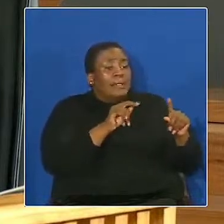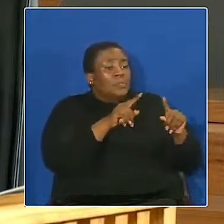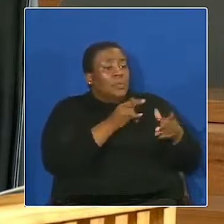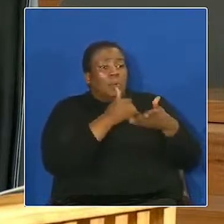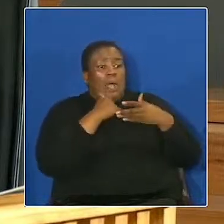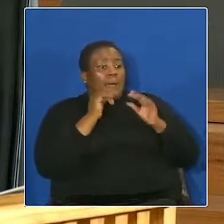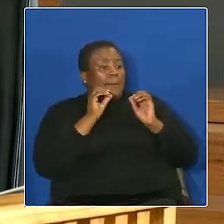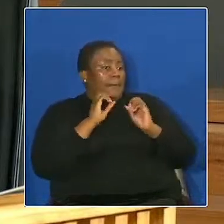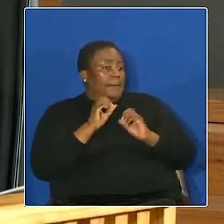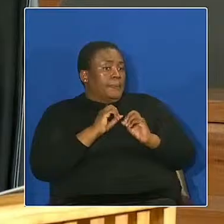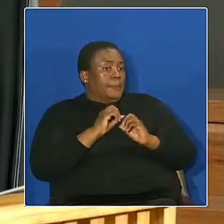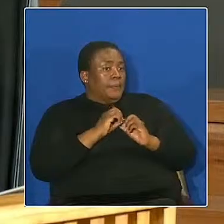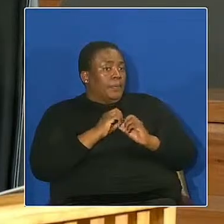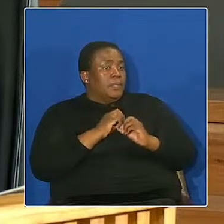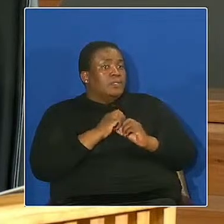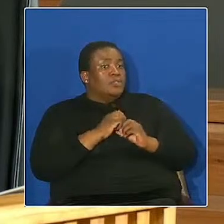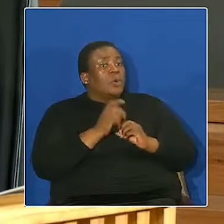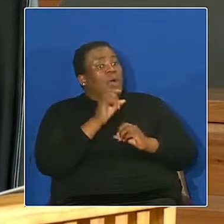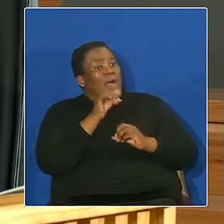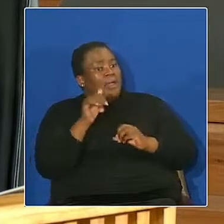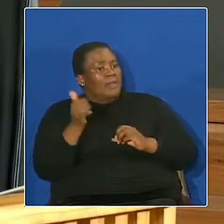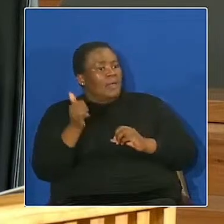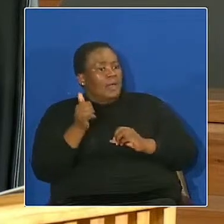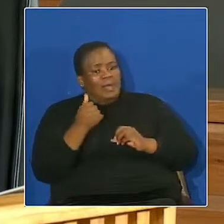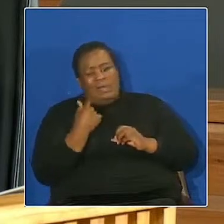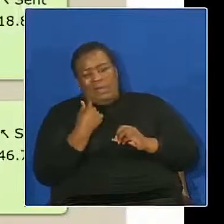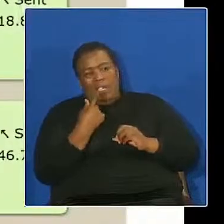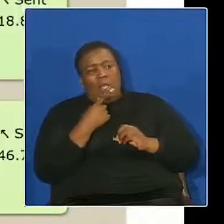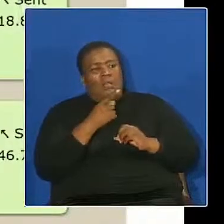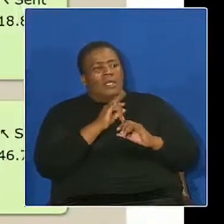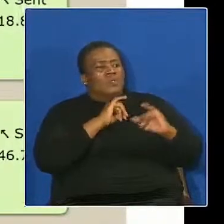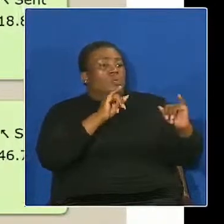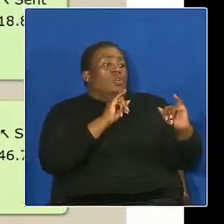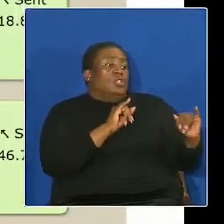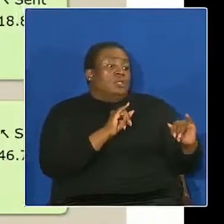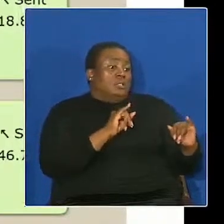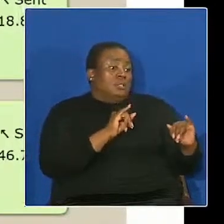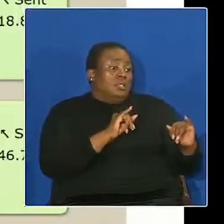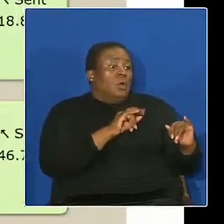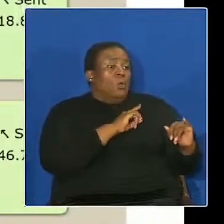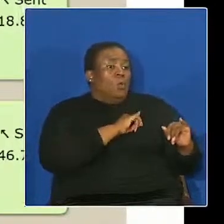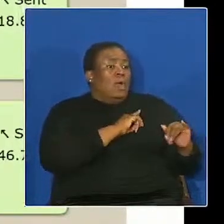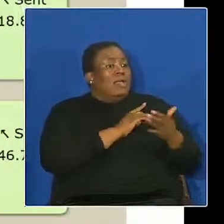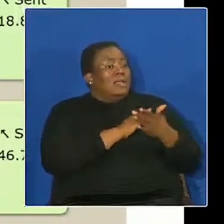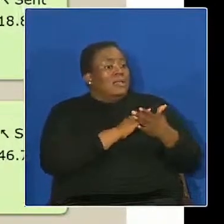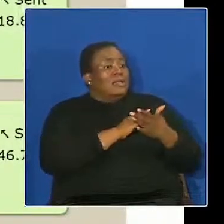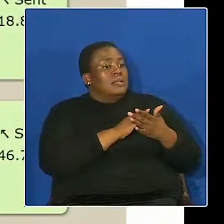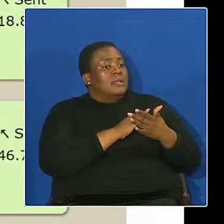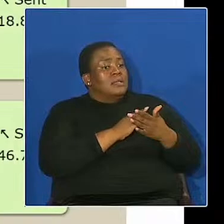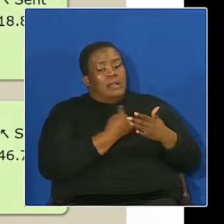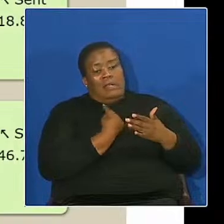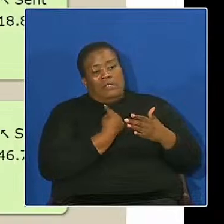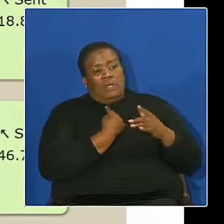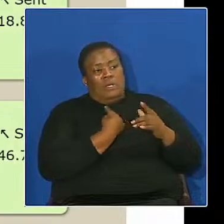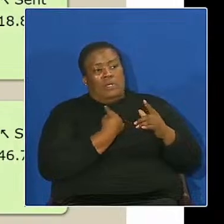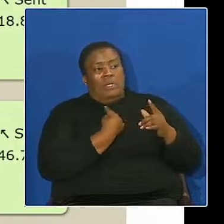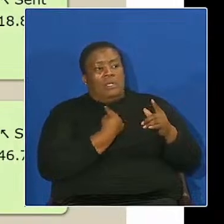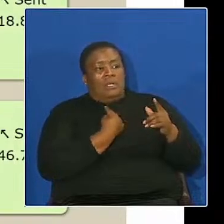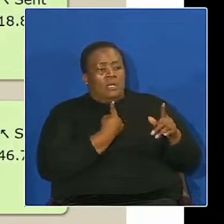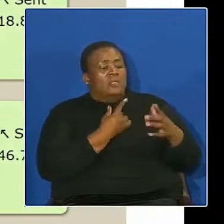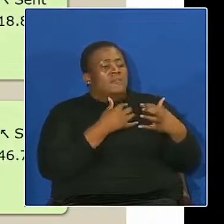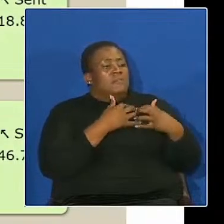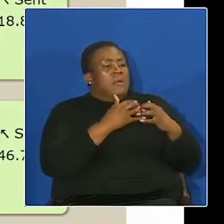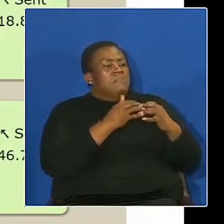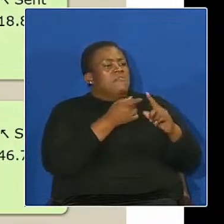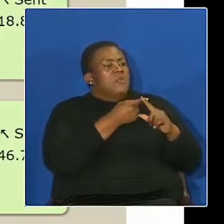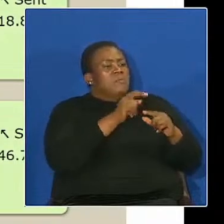because it's even orchestrated from your camp. Do you have any idea what that is? Is the last one referring to the tender issues?